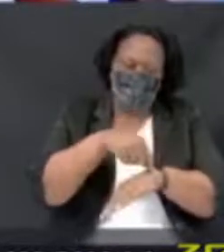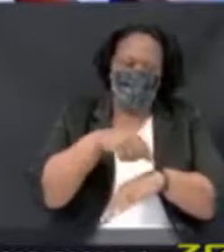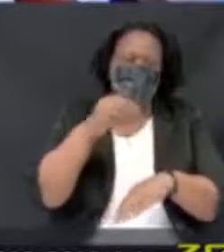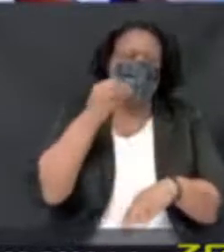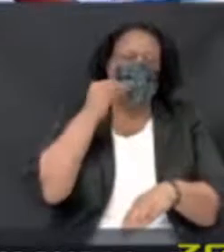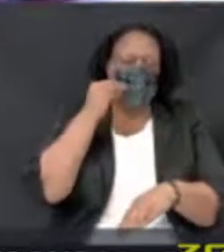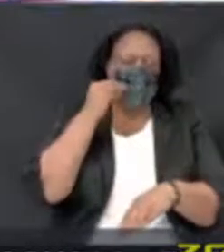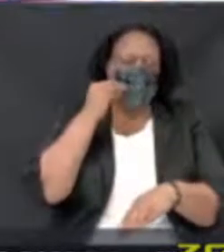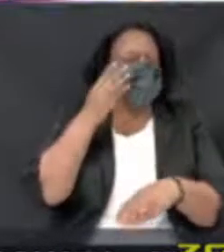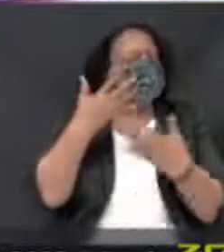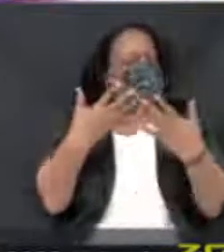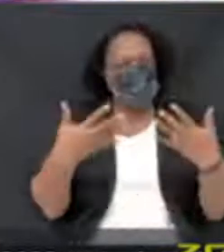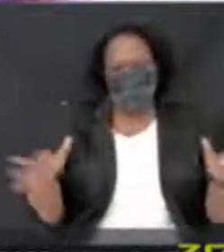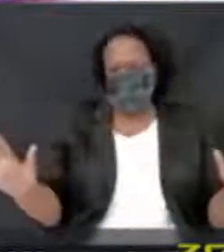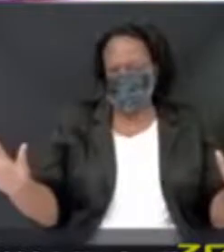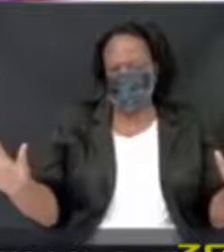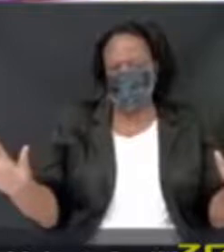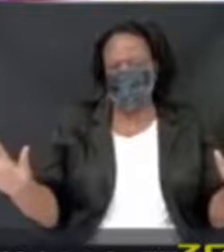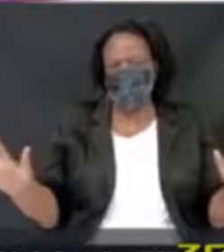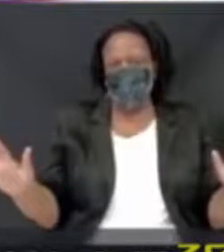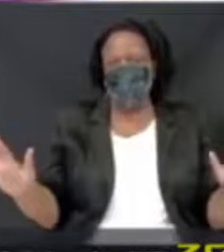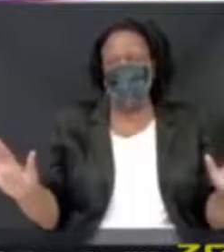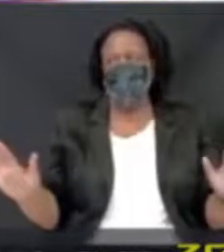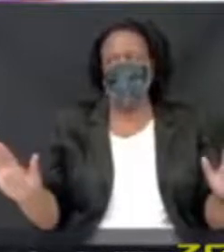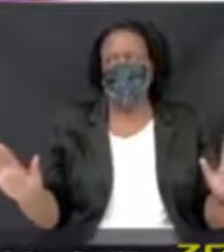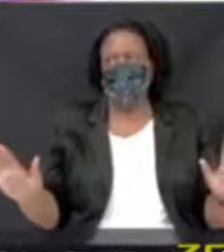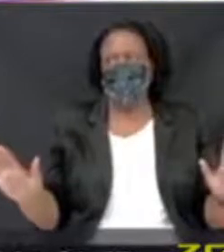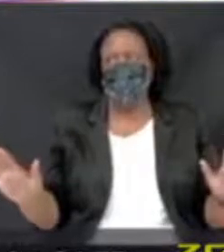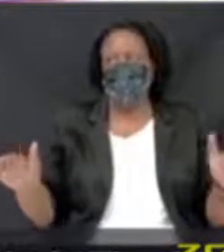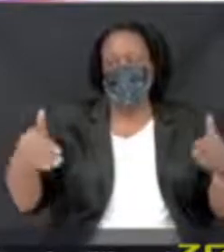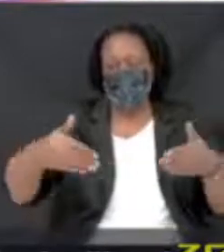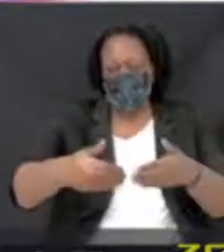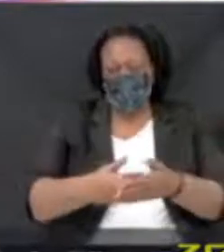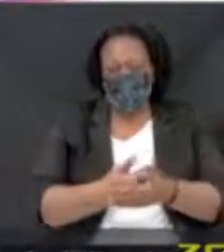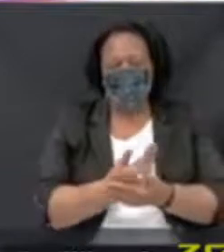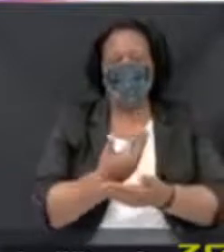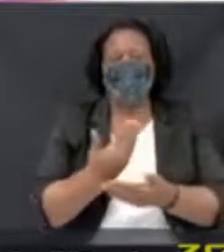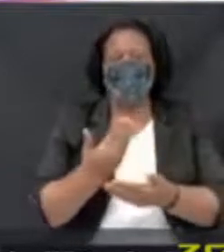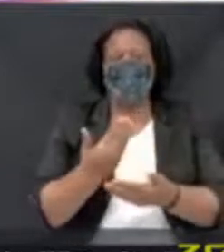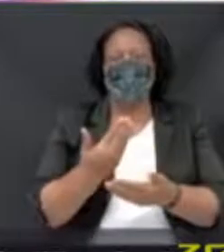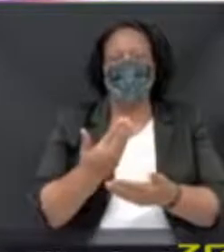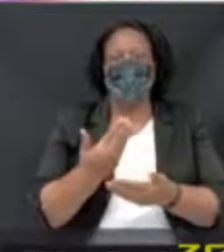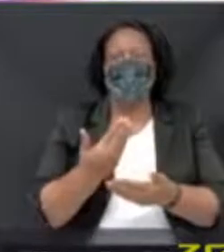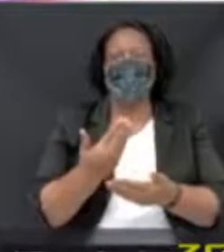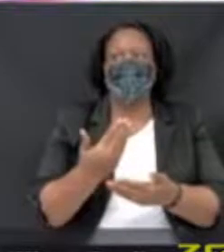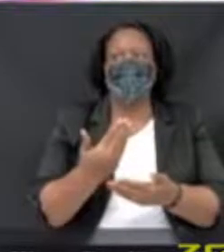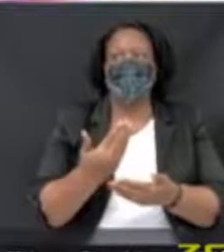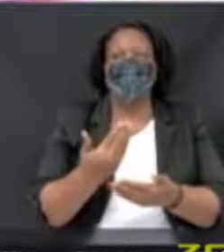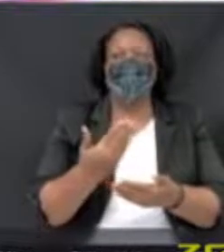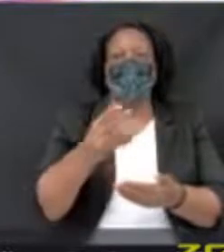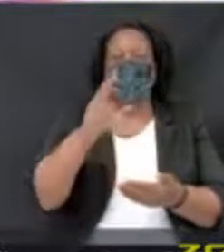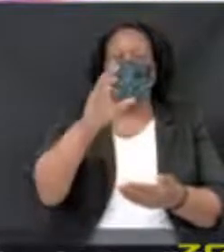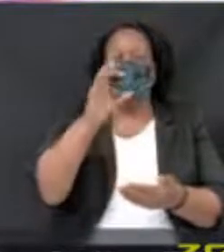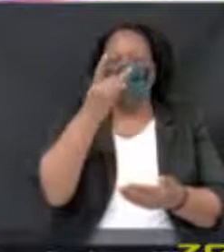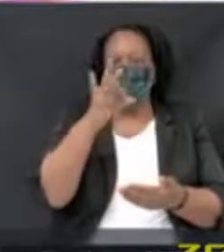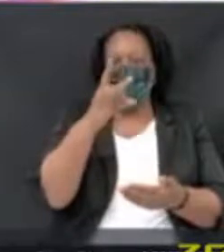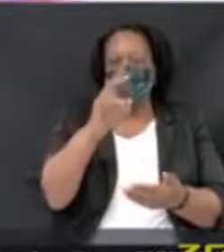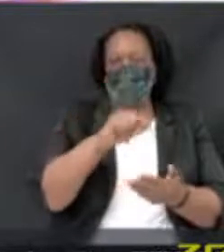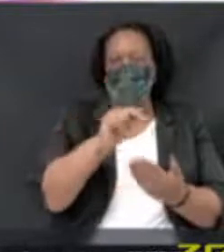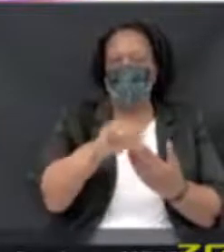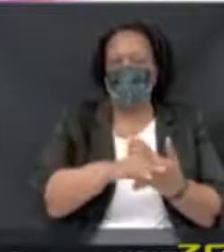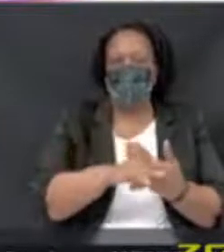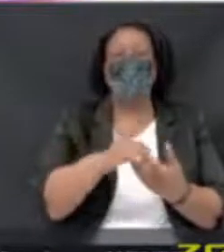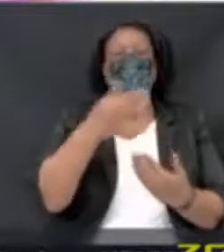the regulations. The new regulations came into effect the next day, on November 18th, and